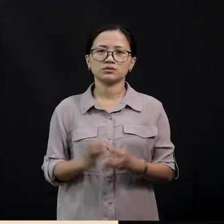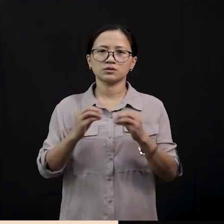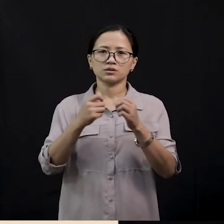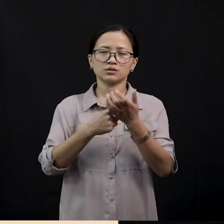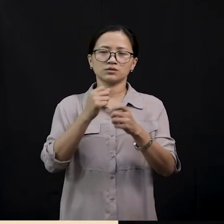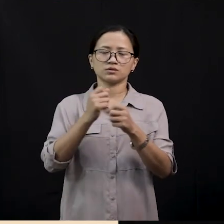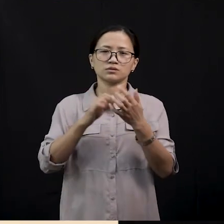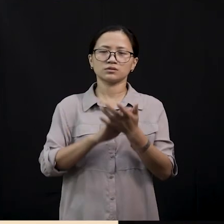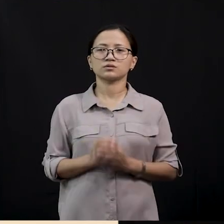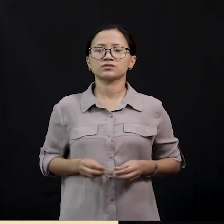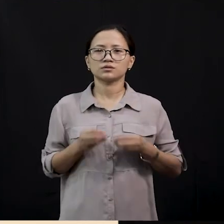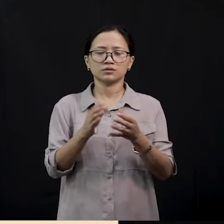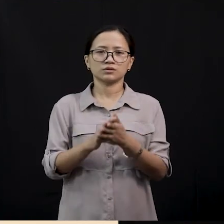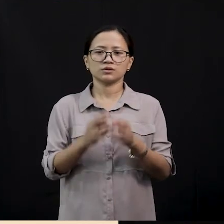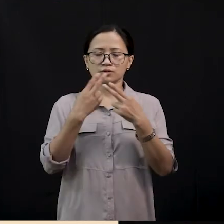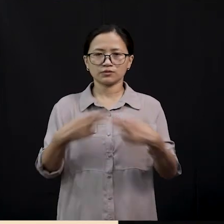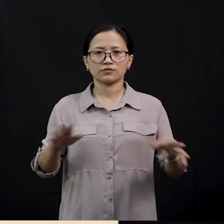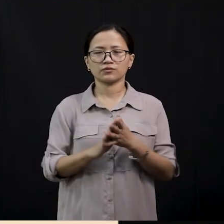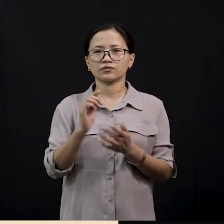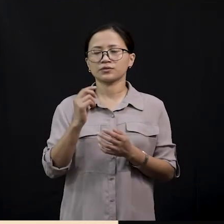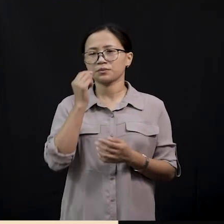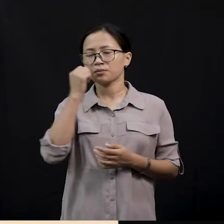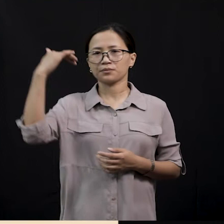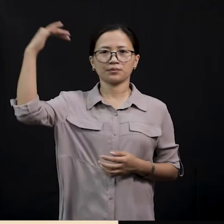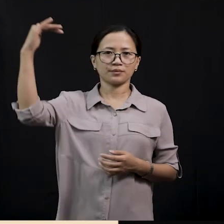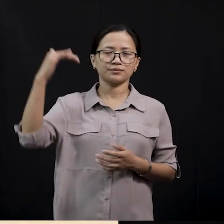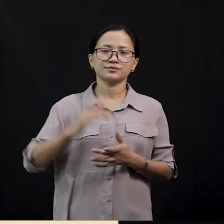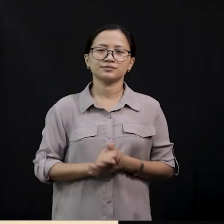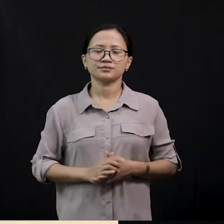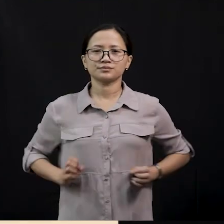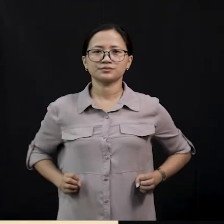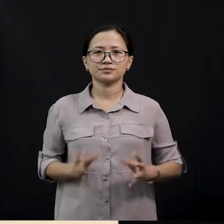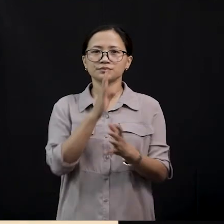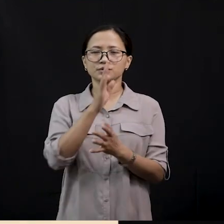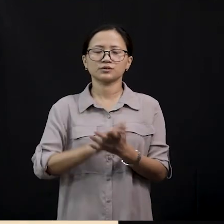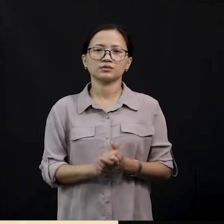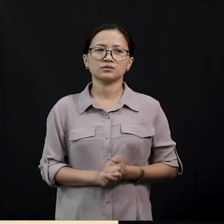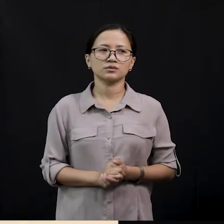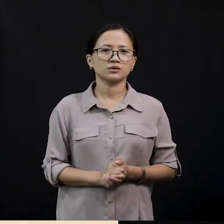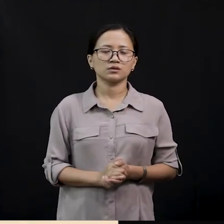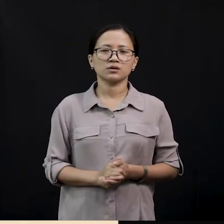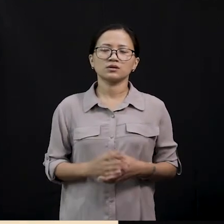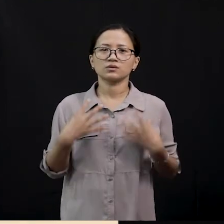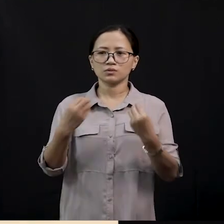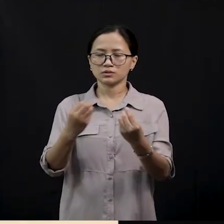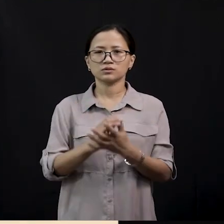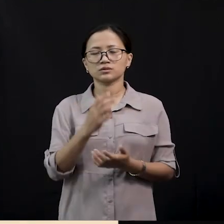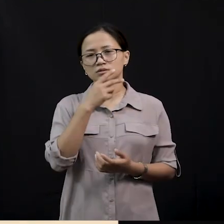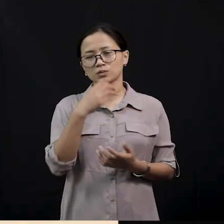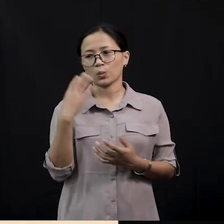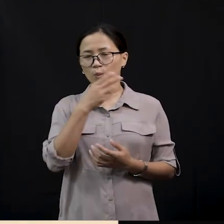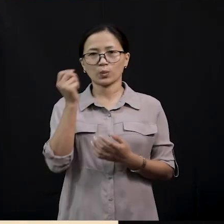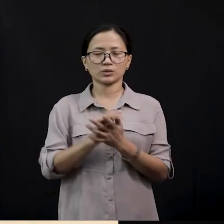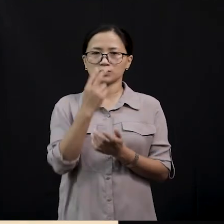struck in child's play made me a free man. From then onwards, I have become a free man. So that was what he was looking for.